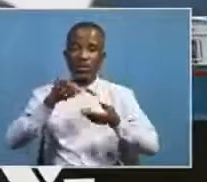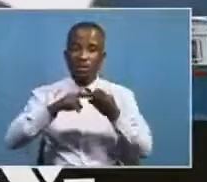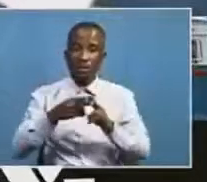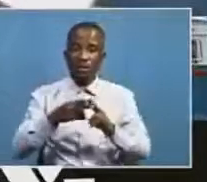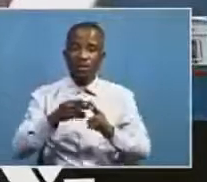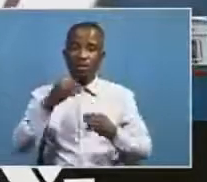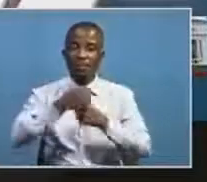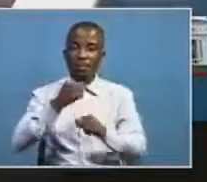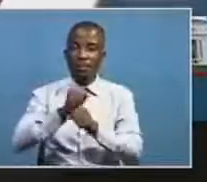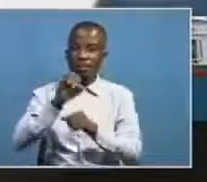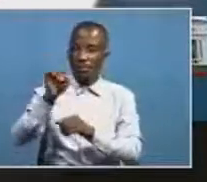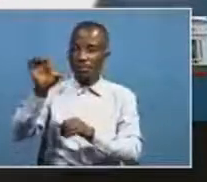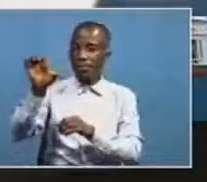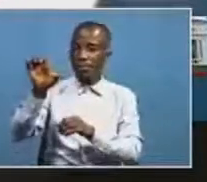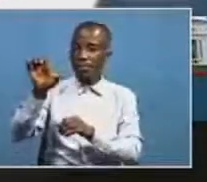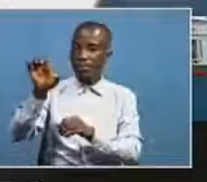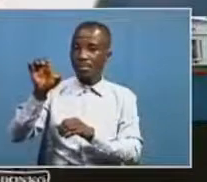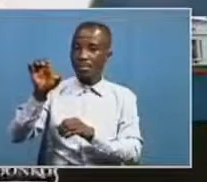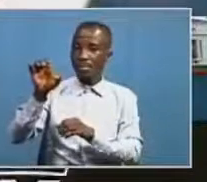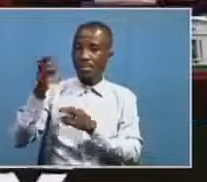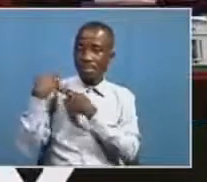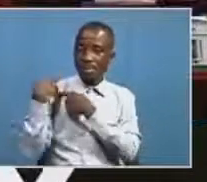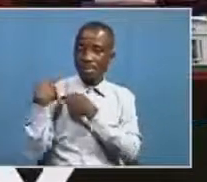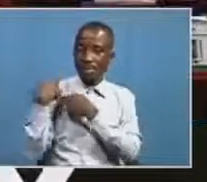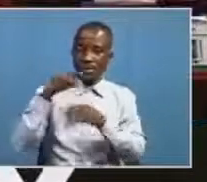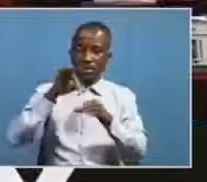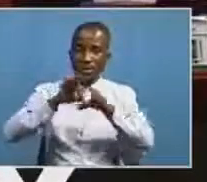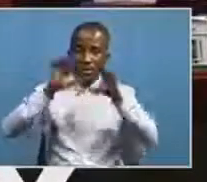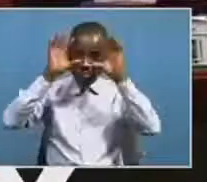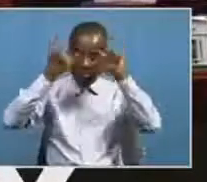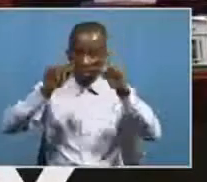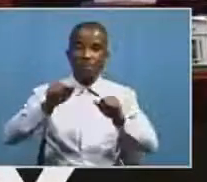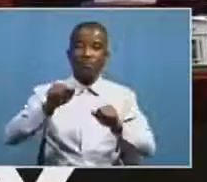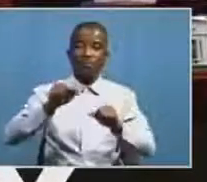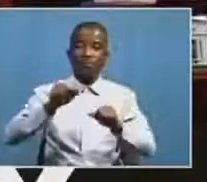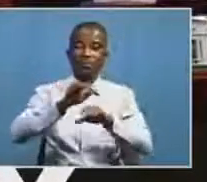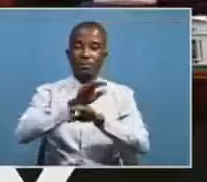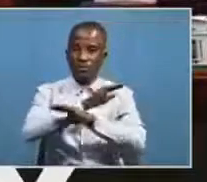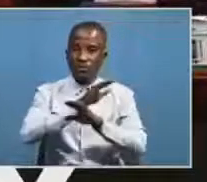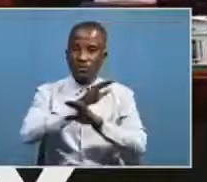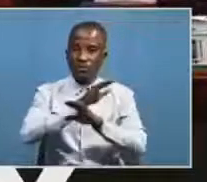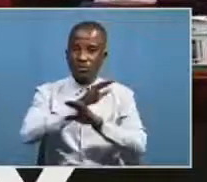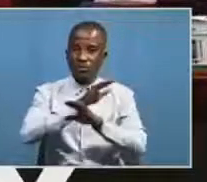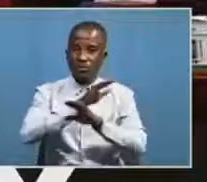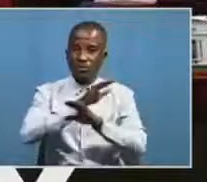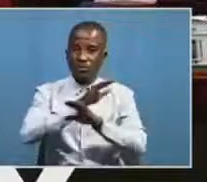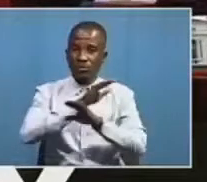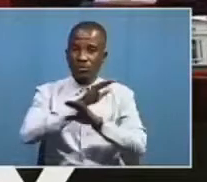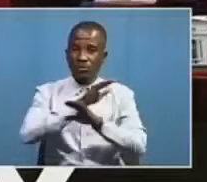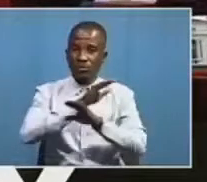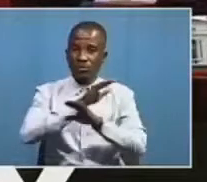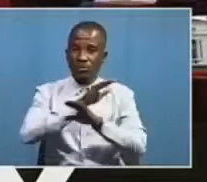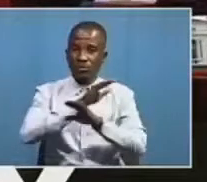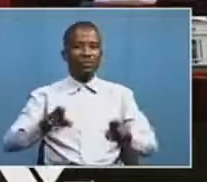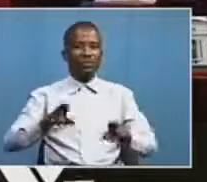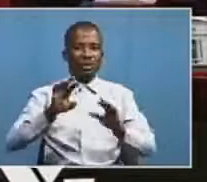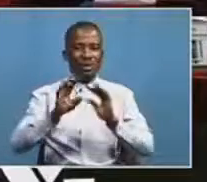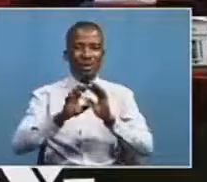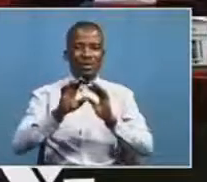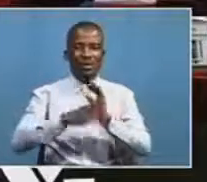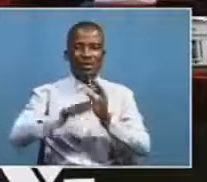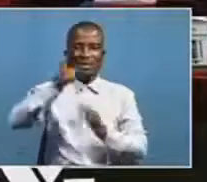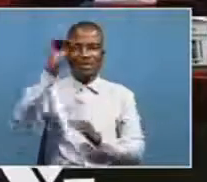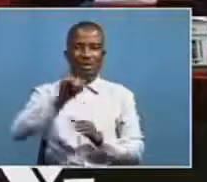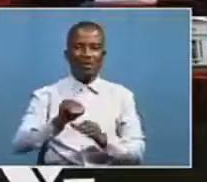by chairperson of the first respondent in an election which do not impact on the outcome of the result would nullify the